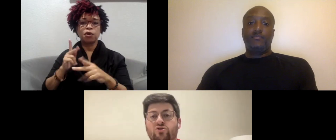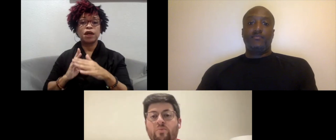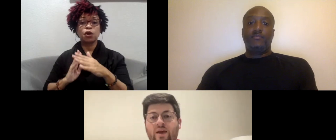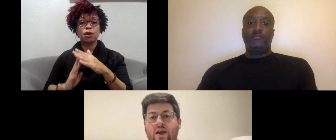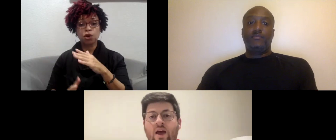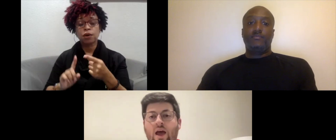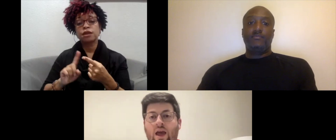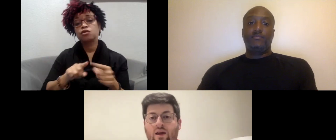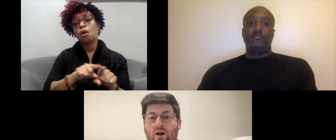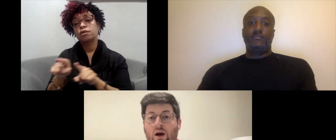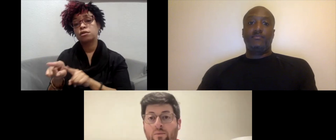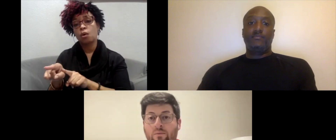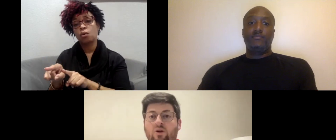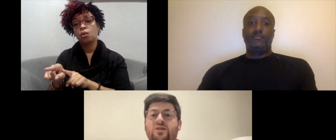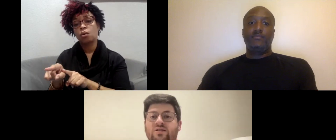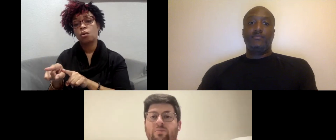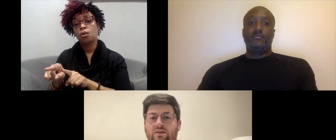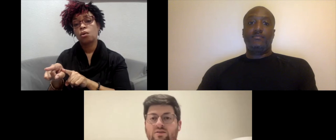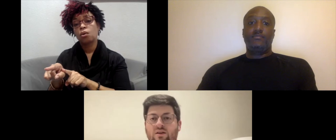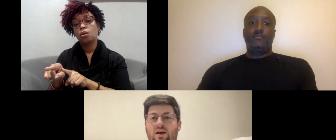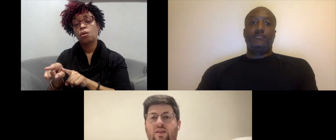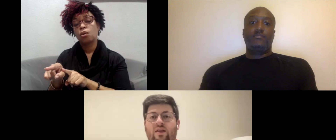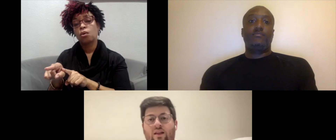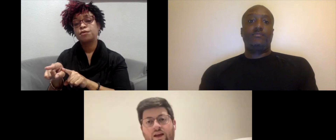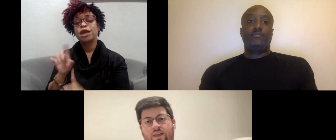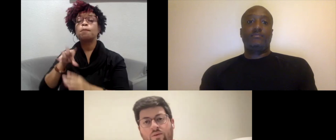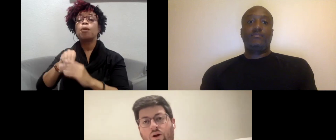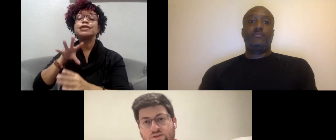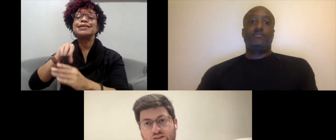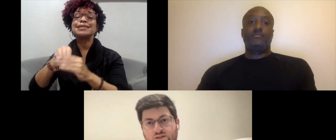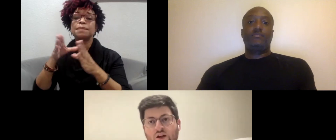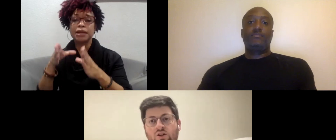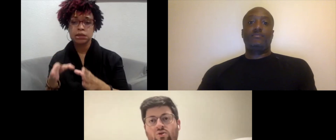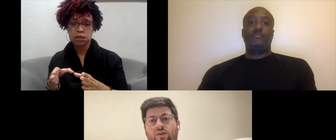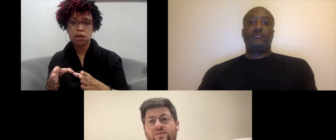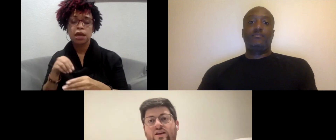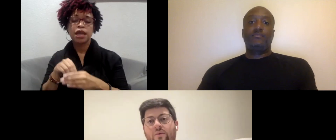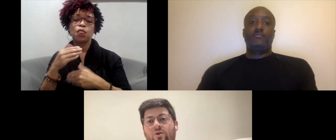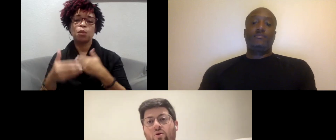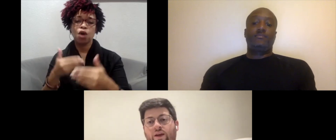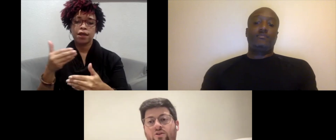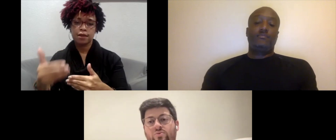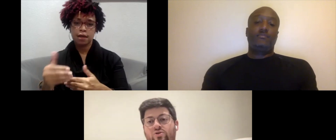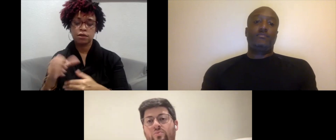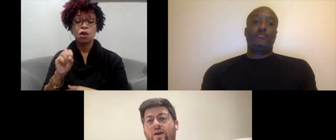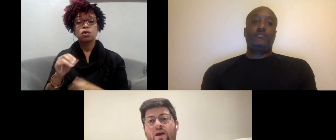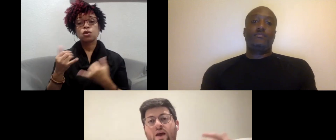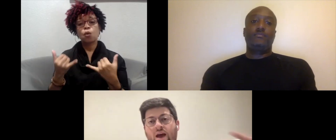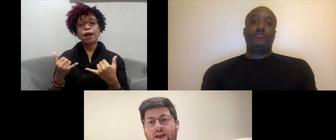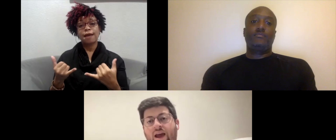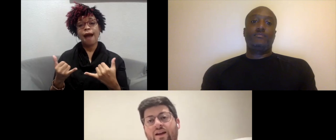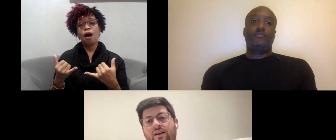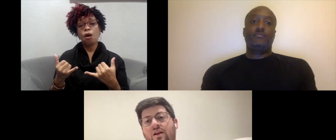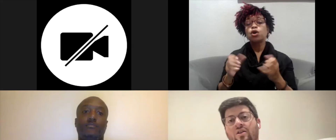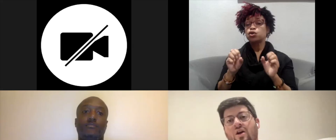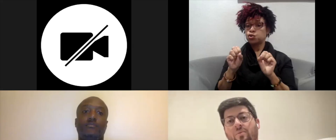to also be a participant in the process. So at this time, you're only eligible to be